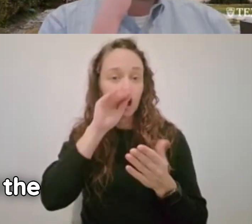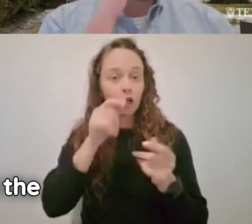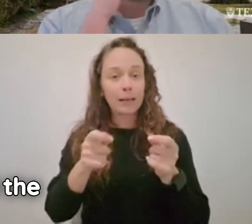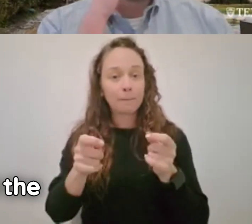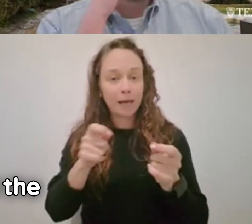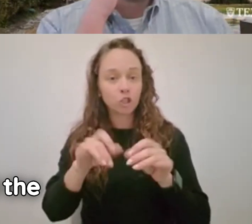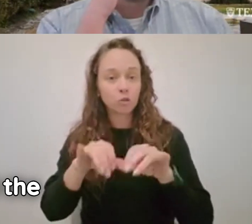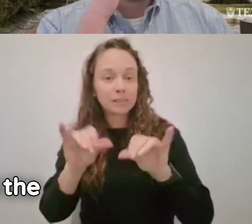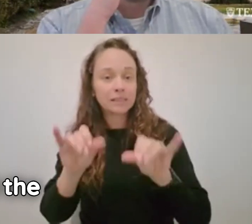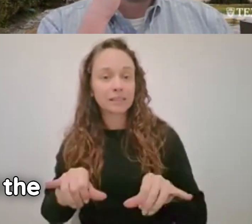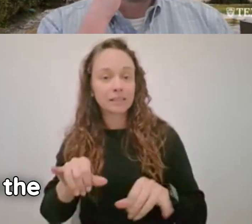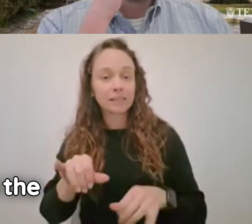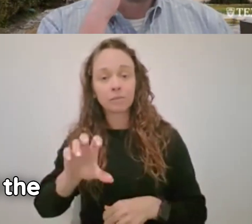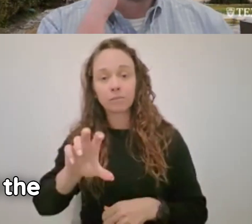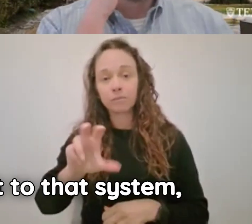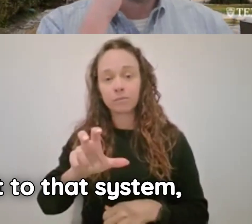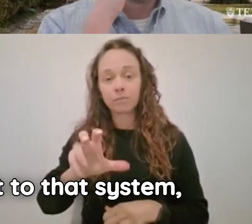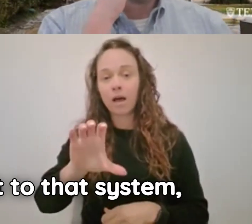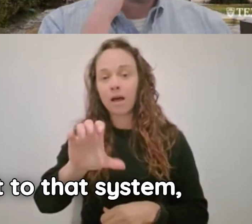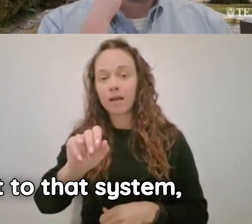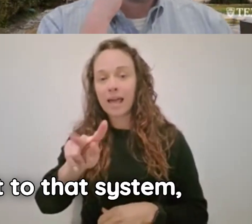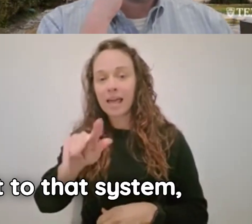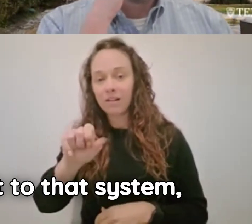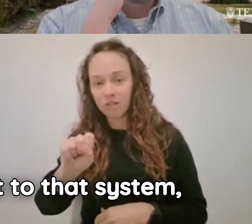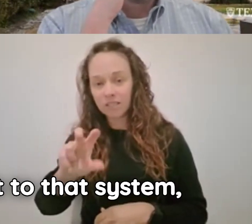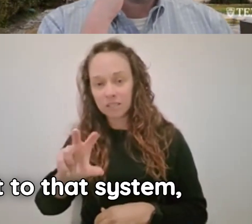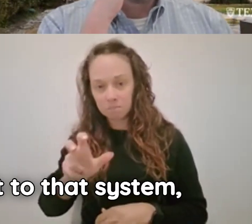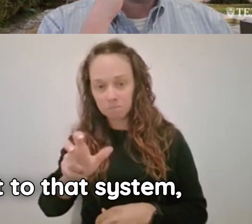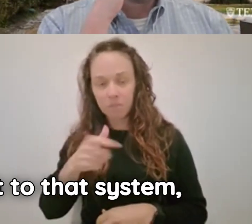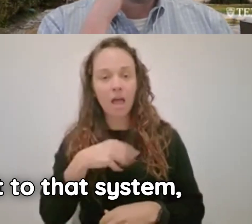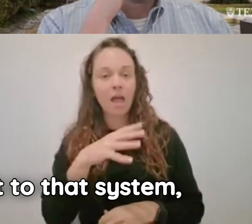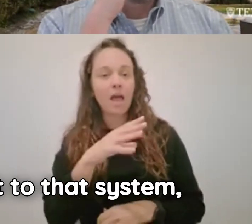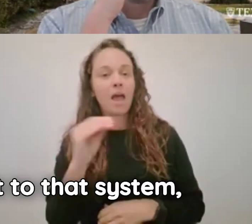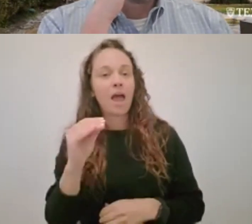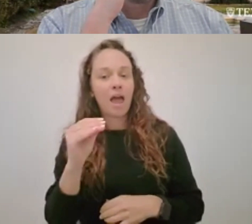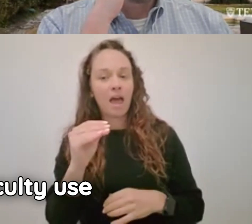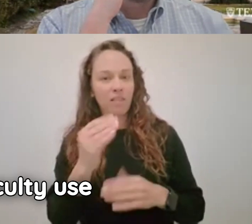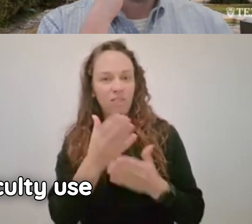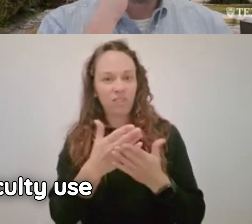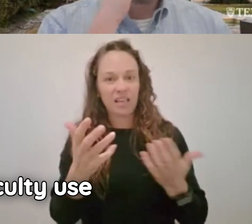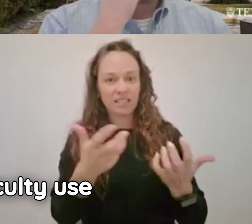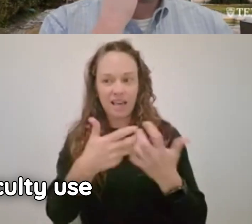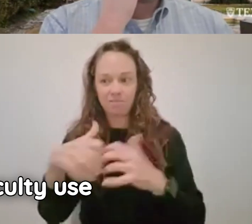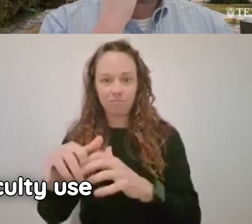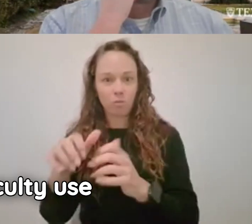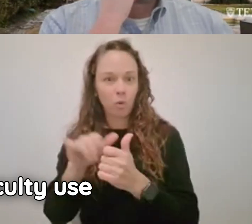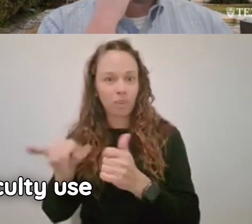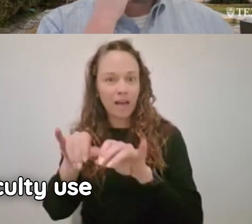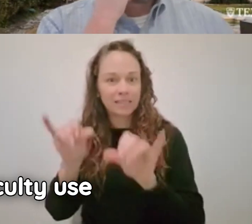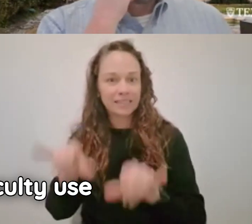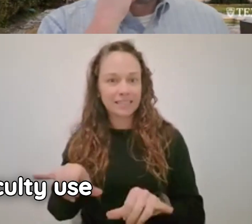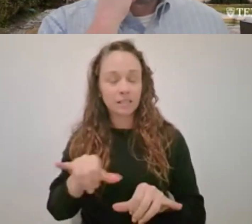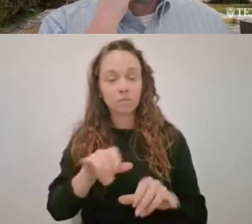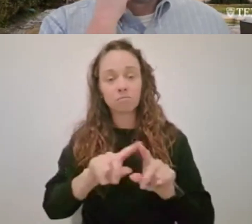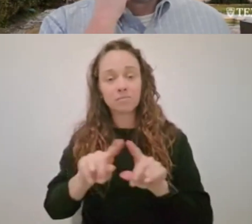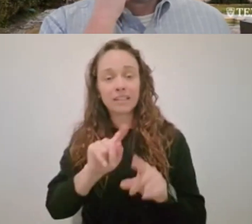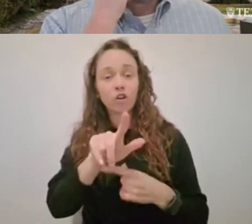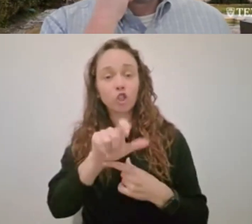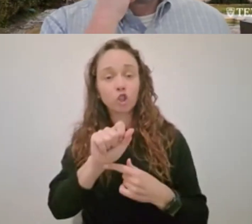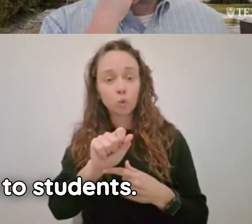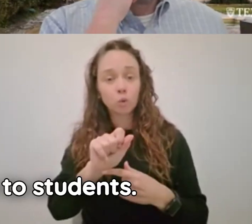Canvas, and the integrations that connect to that system, the tools that faculty